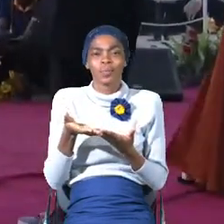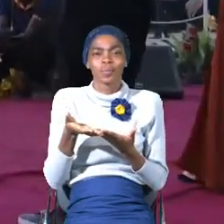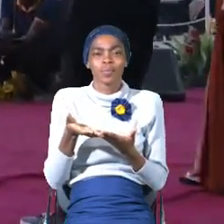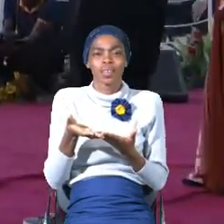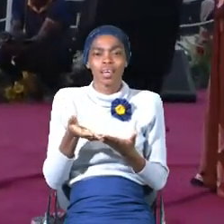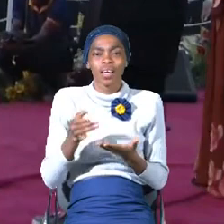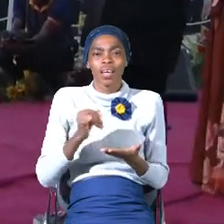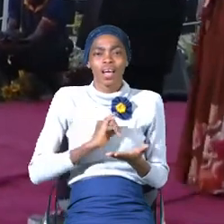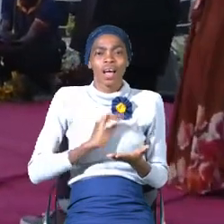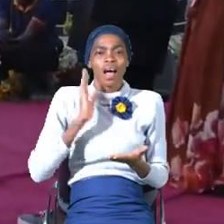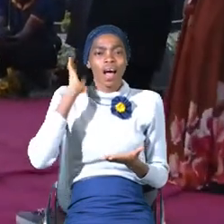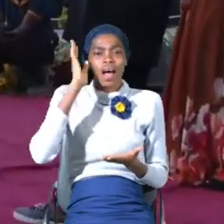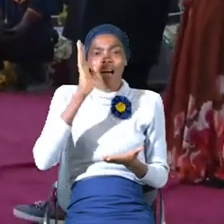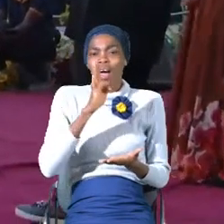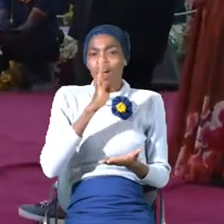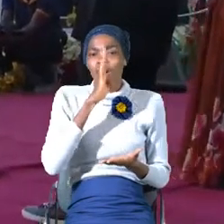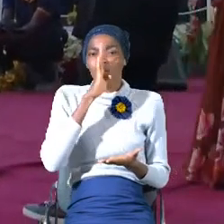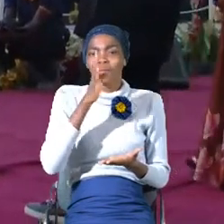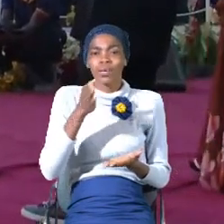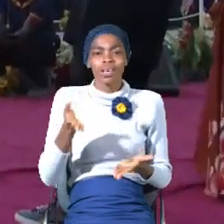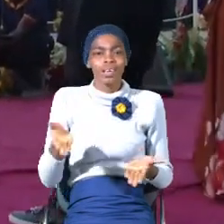be here.